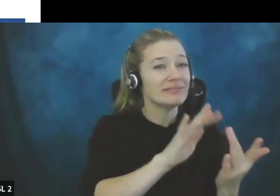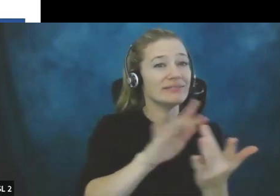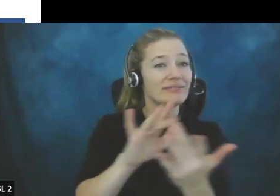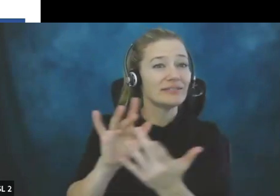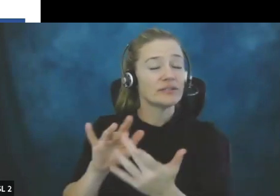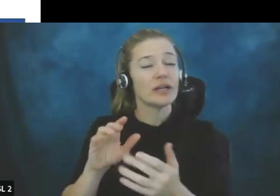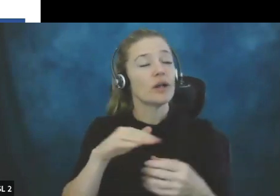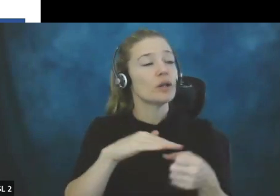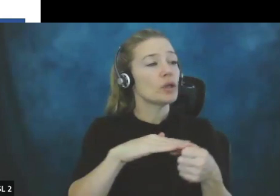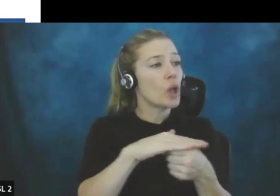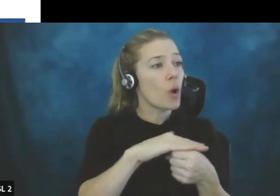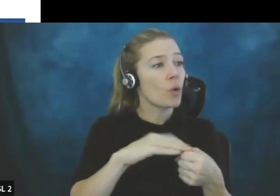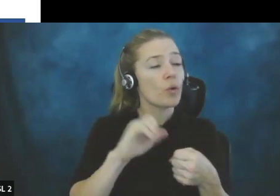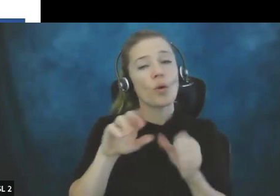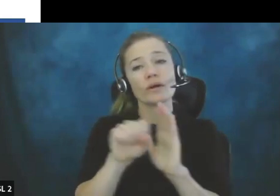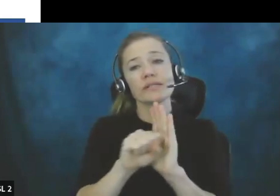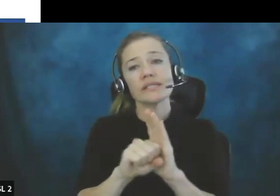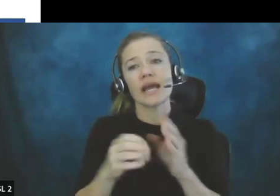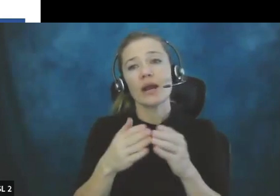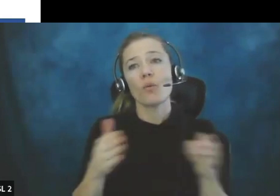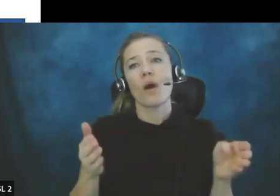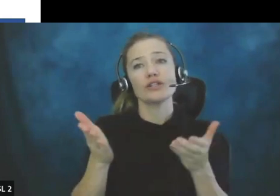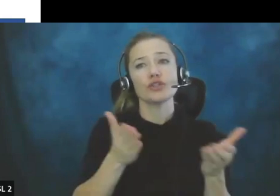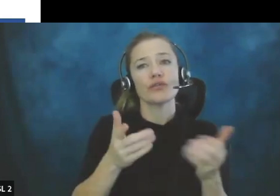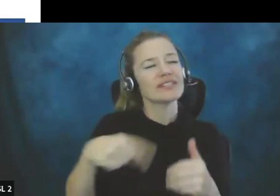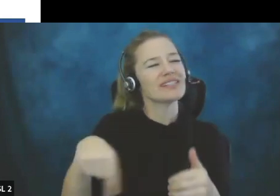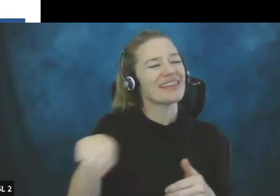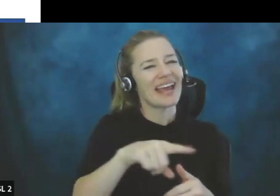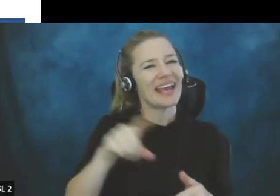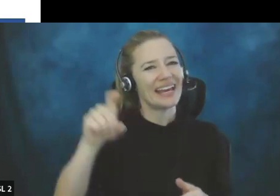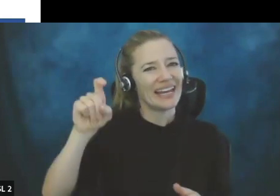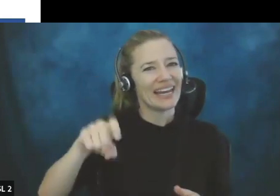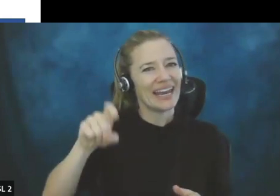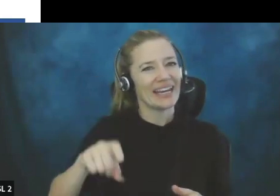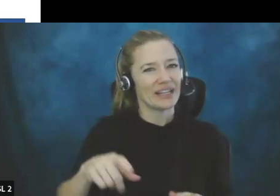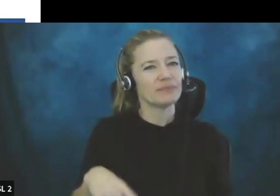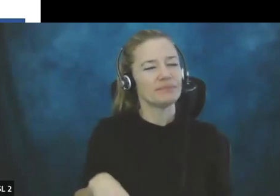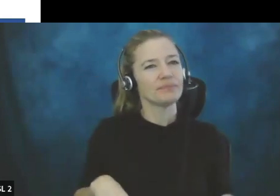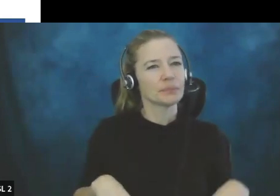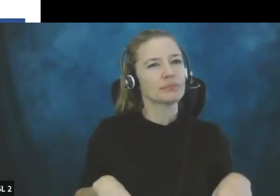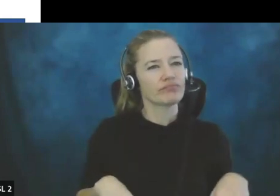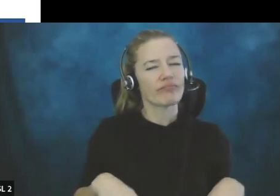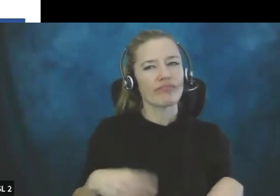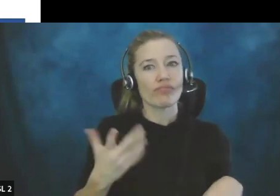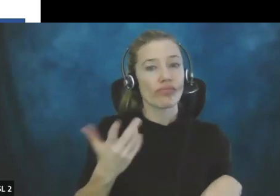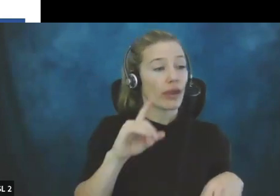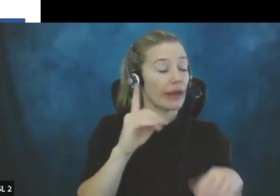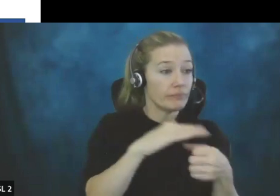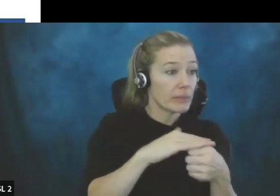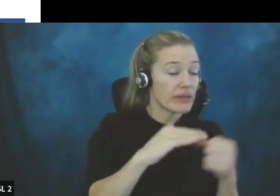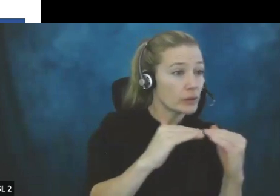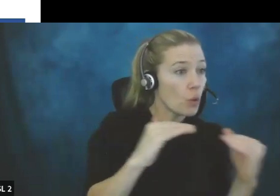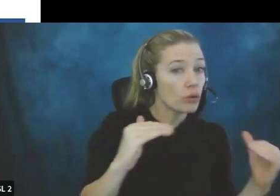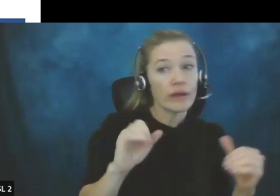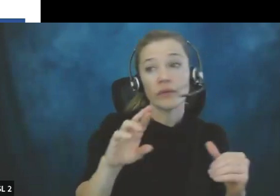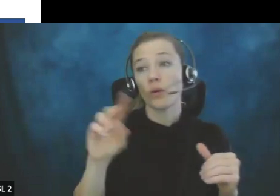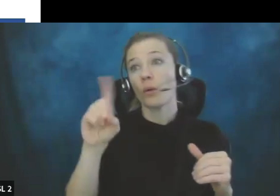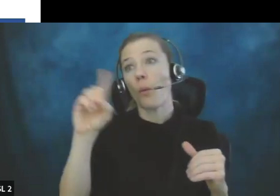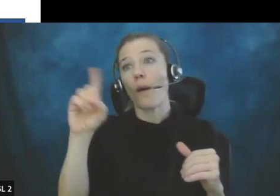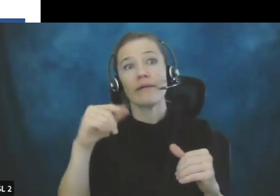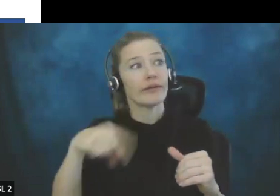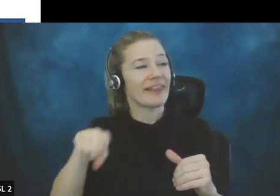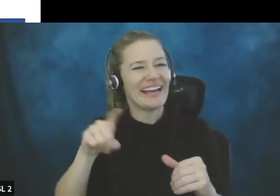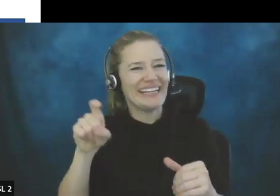those local or other statewide services that they need, and at the local level or where they need